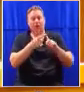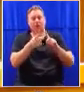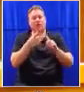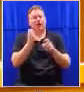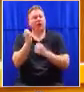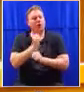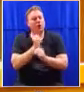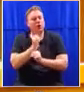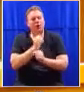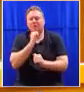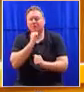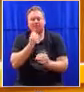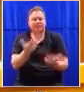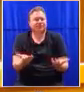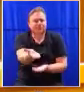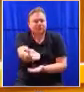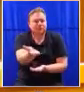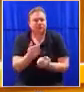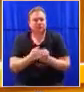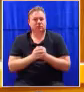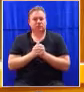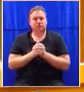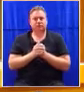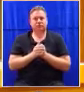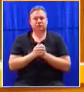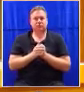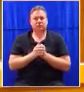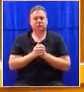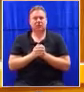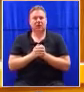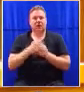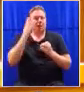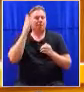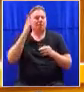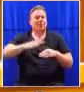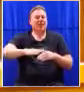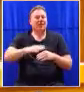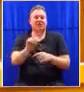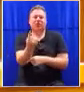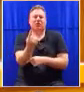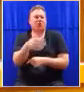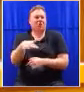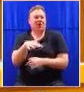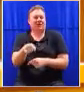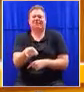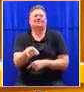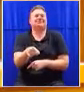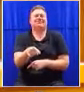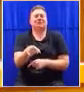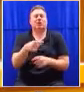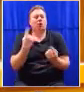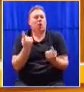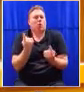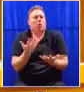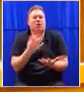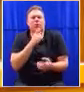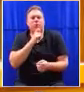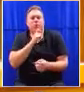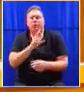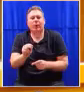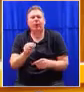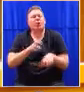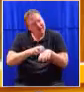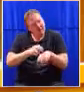in a way that can save lives. Simply putting in beds is but the beginning of the process. Thirdly, money that